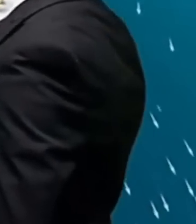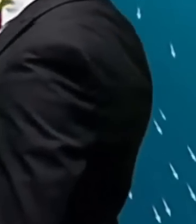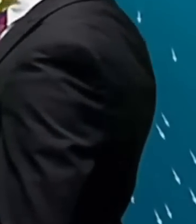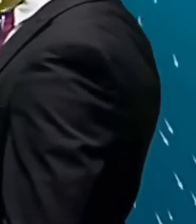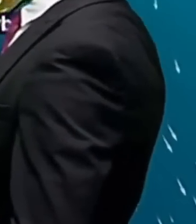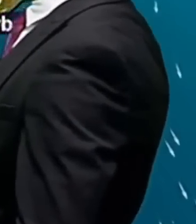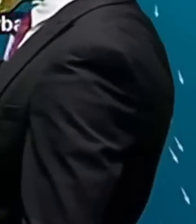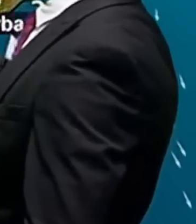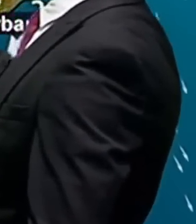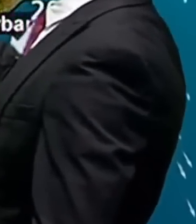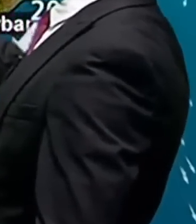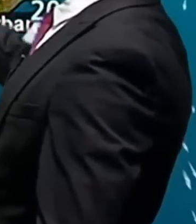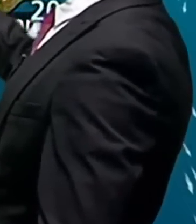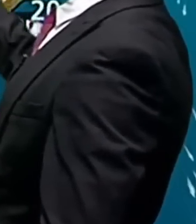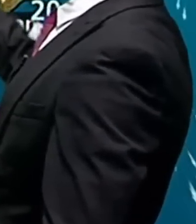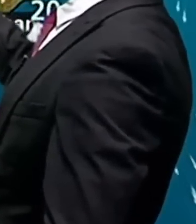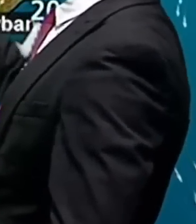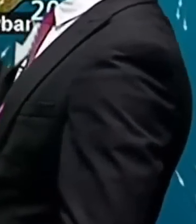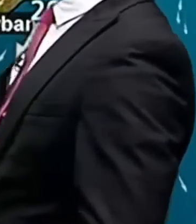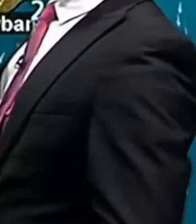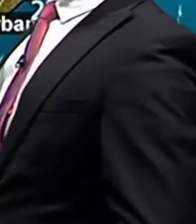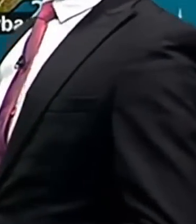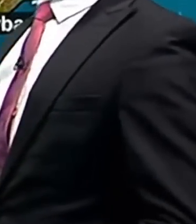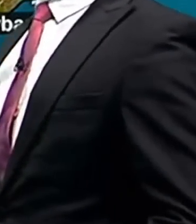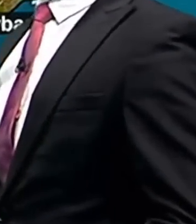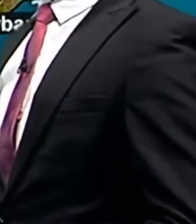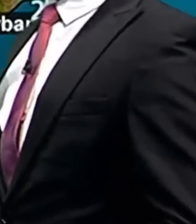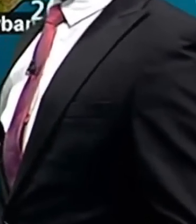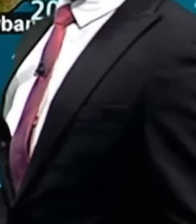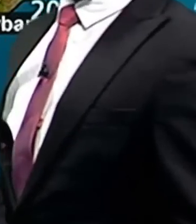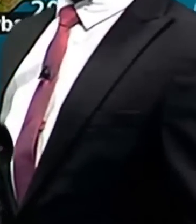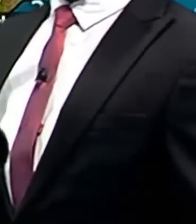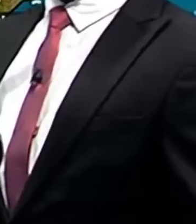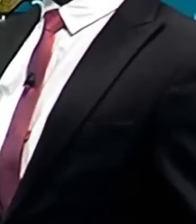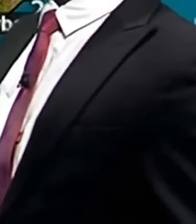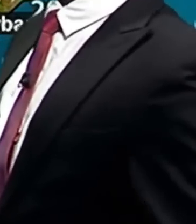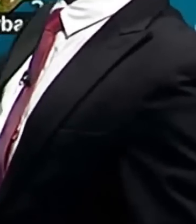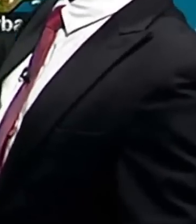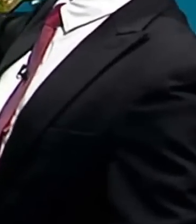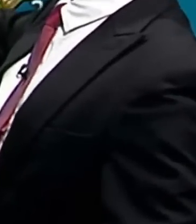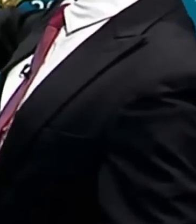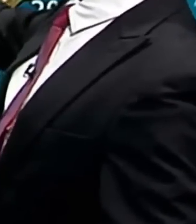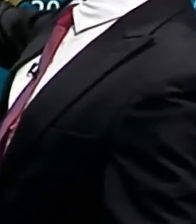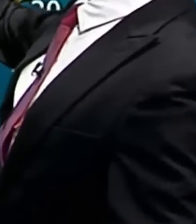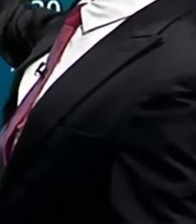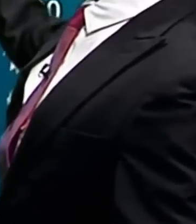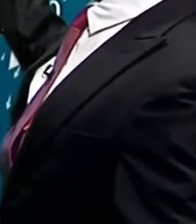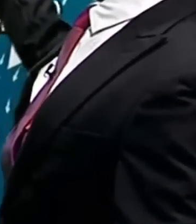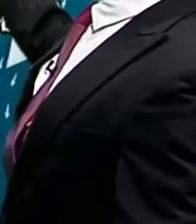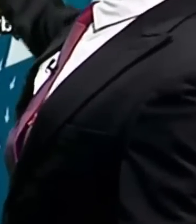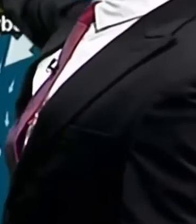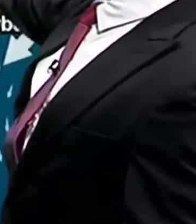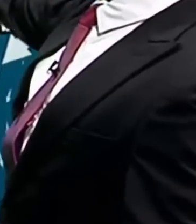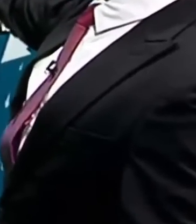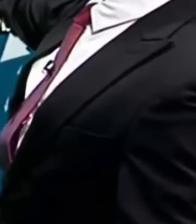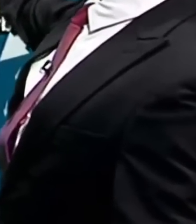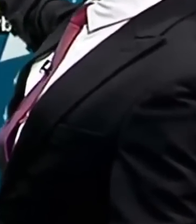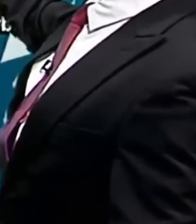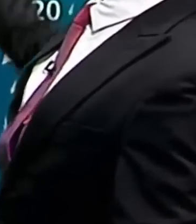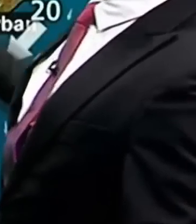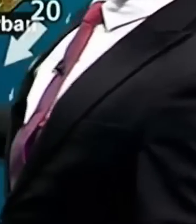Afrika Borwa province ya Free State Mpumalanga le gona ka kwa go la Gauteng a go di kgona go lotša marema ka baka bana a wa letetšego le na godimo tša province ya Limpopo a tla ba